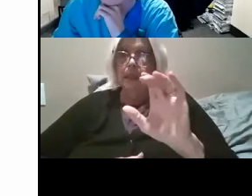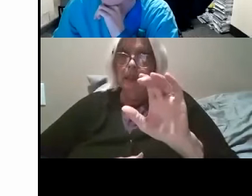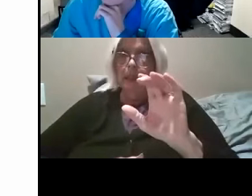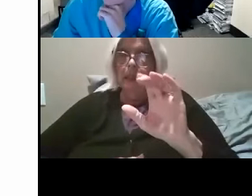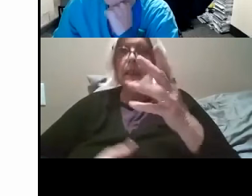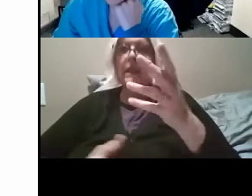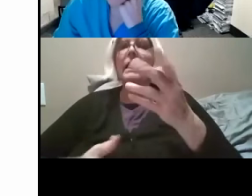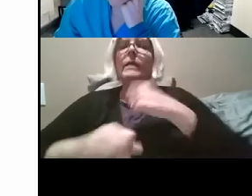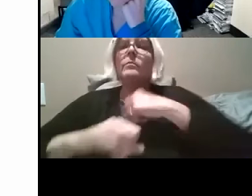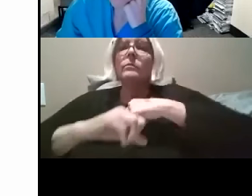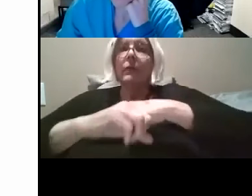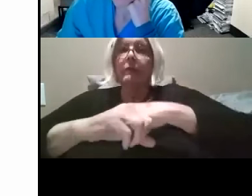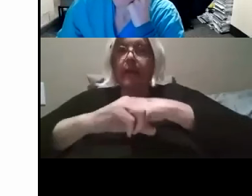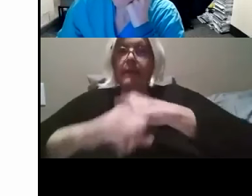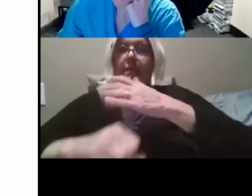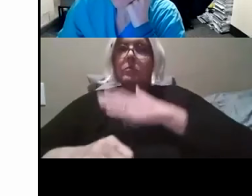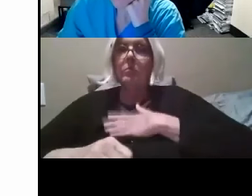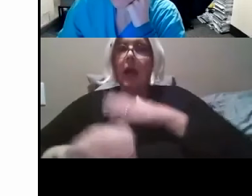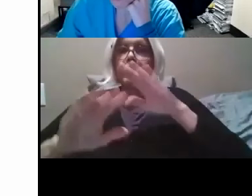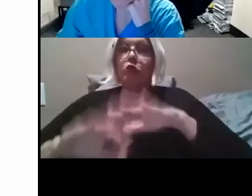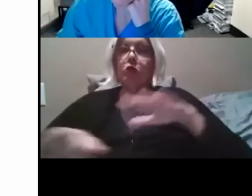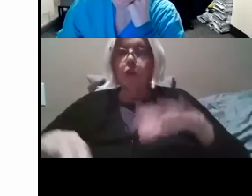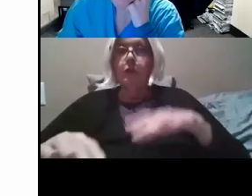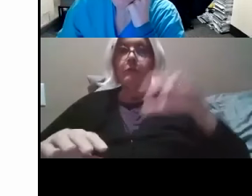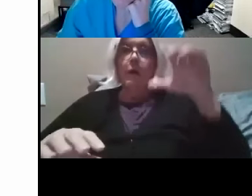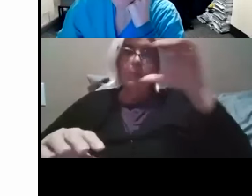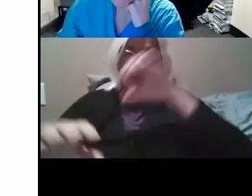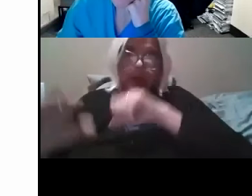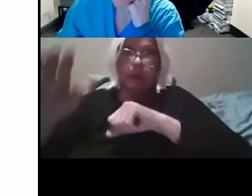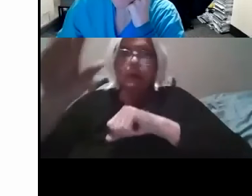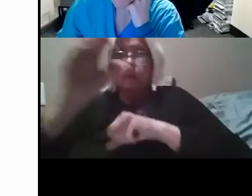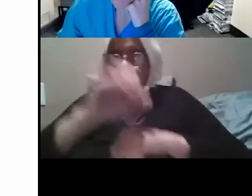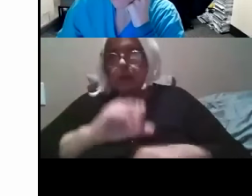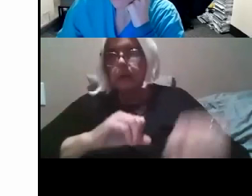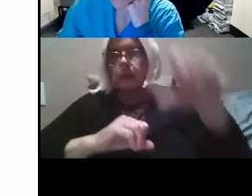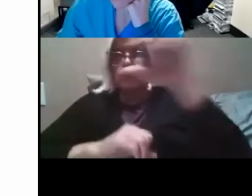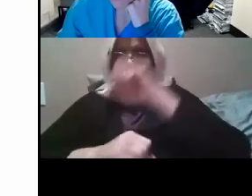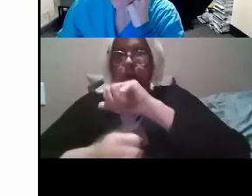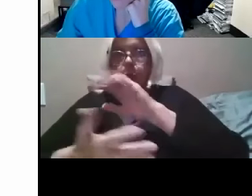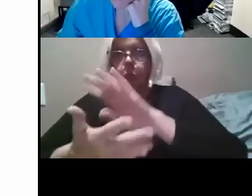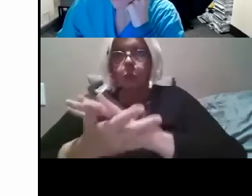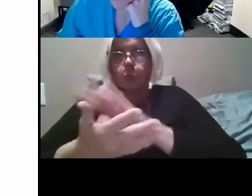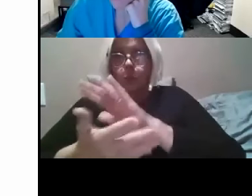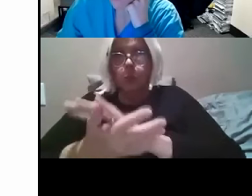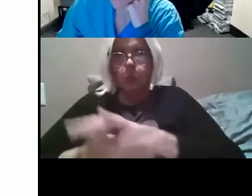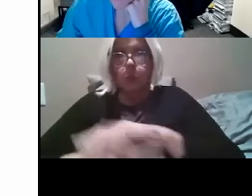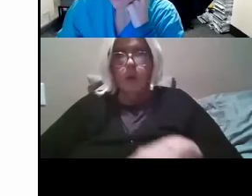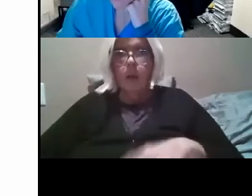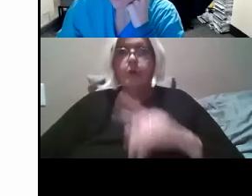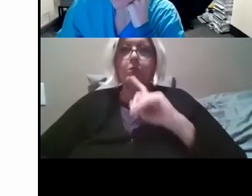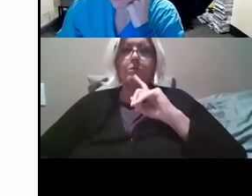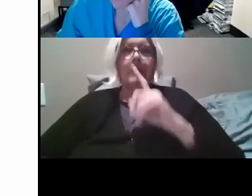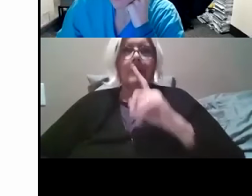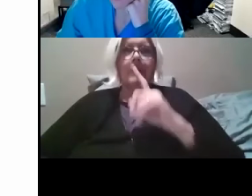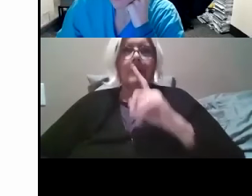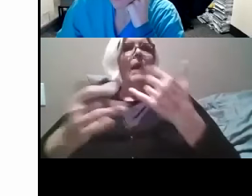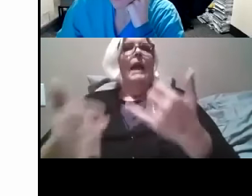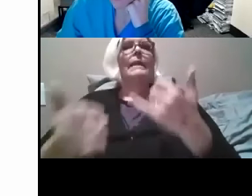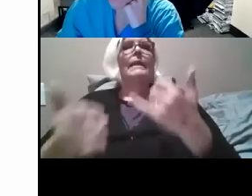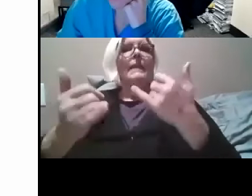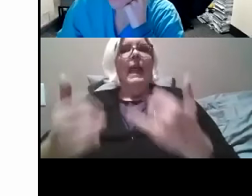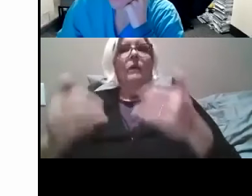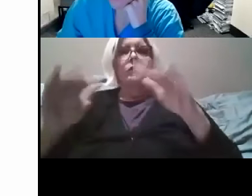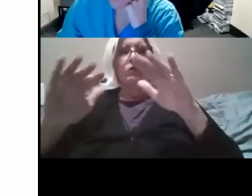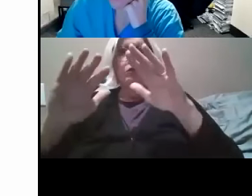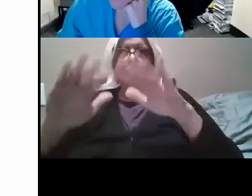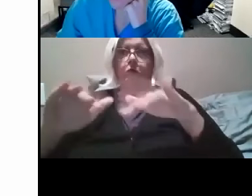number on, days of school missed for like exposures or just illnesses or the missed school that they